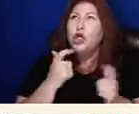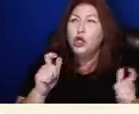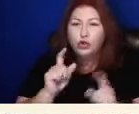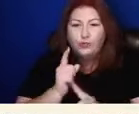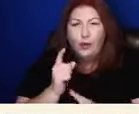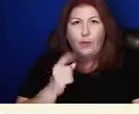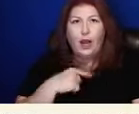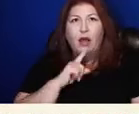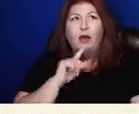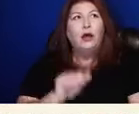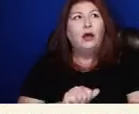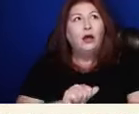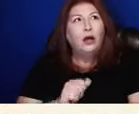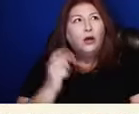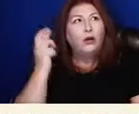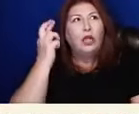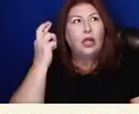realization that